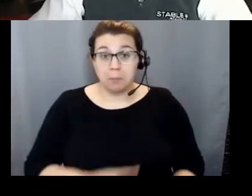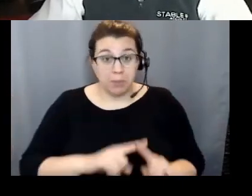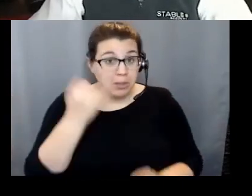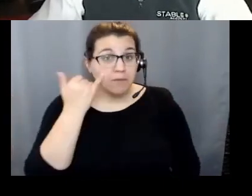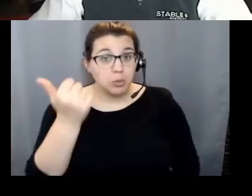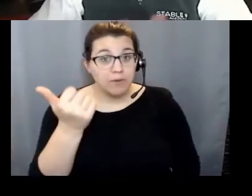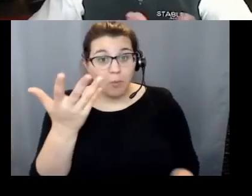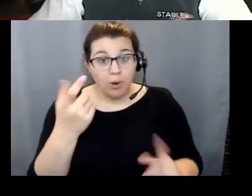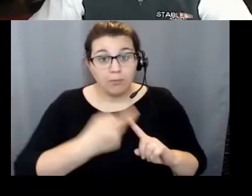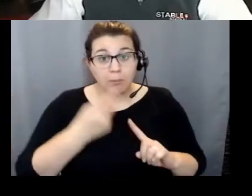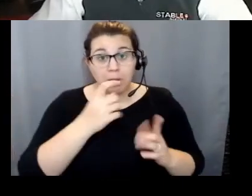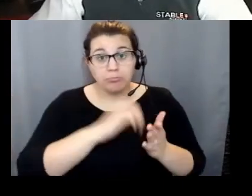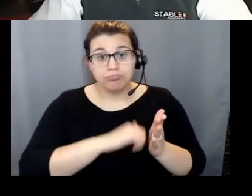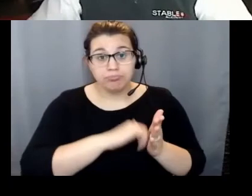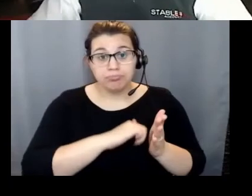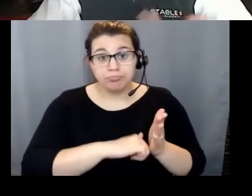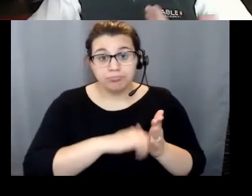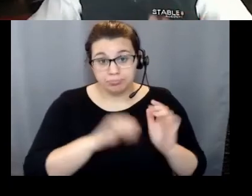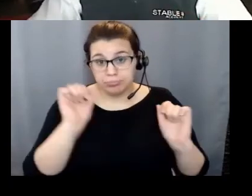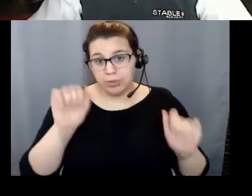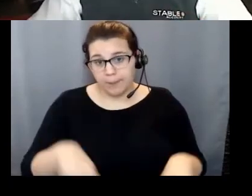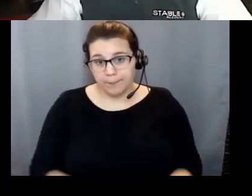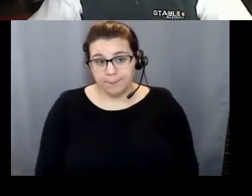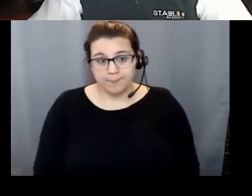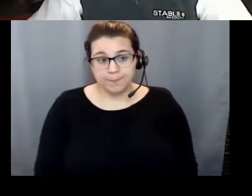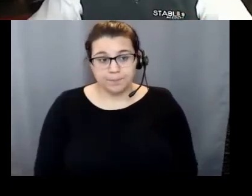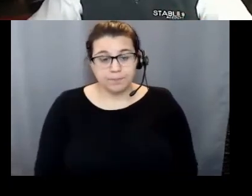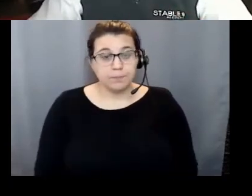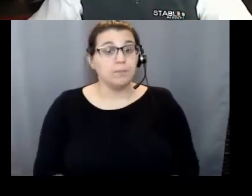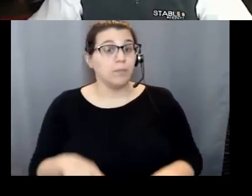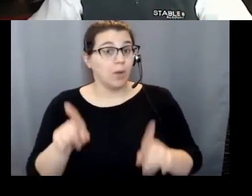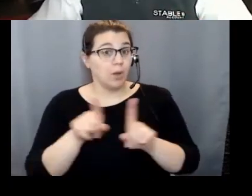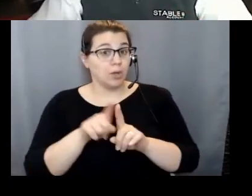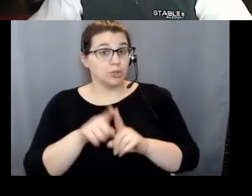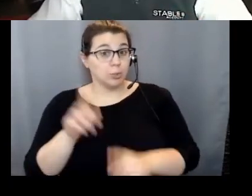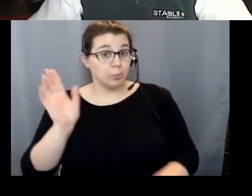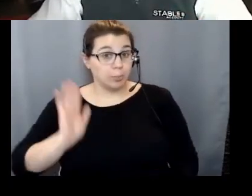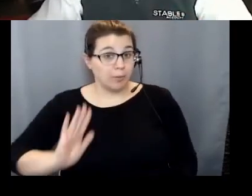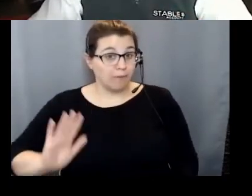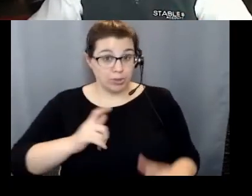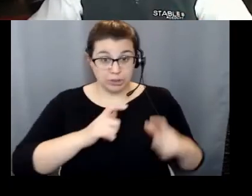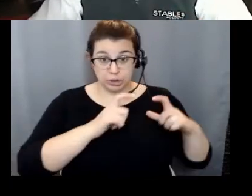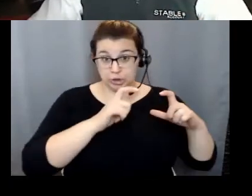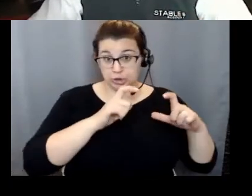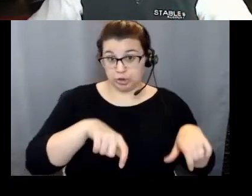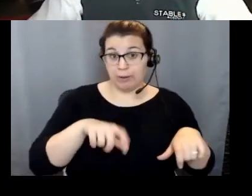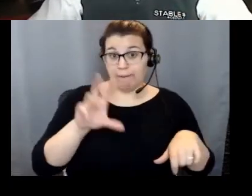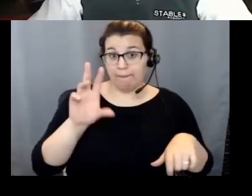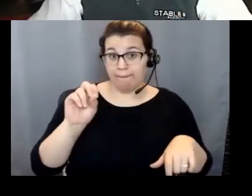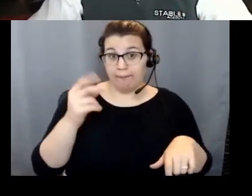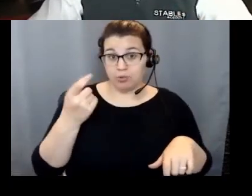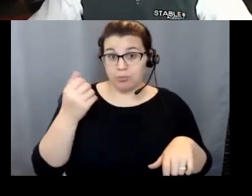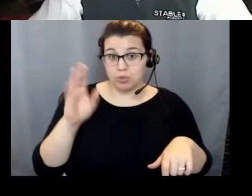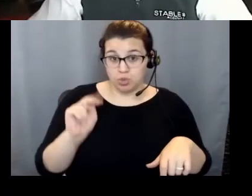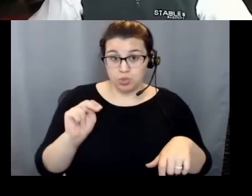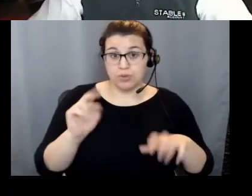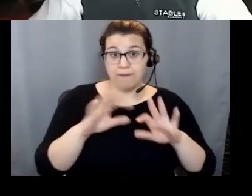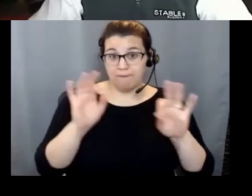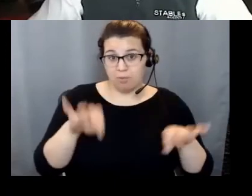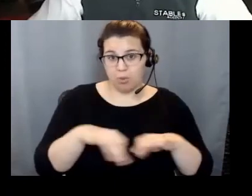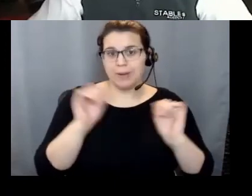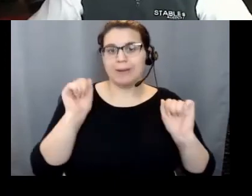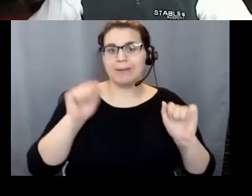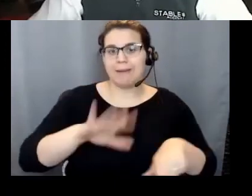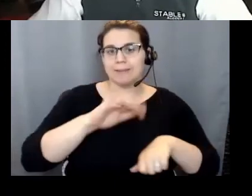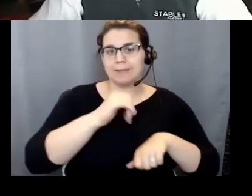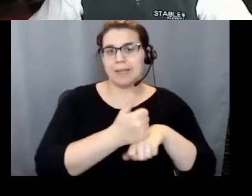that, you can. Also, the previously mentioned check contribution form can also be used to set